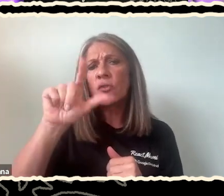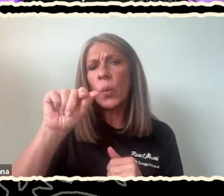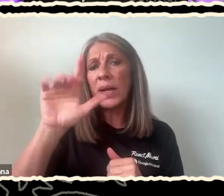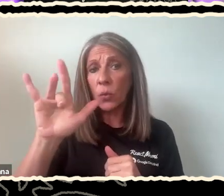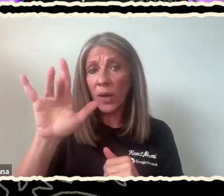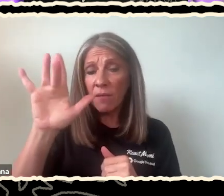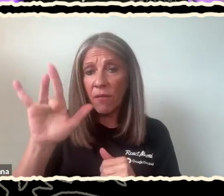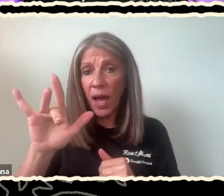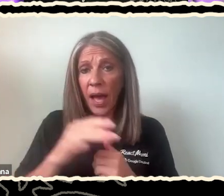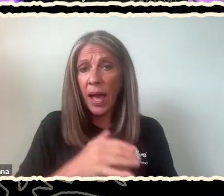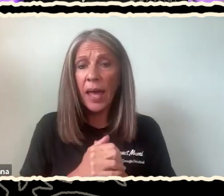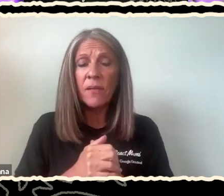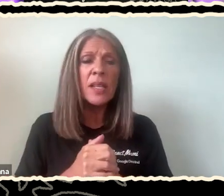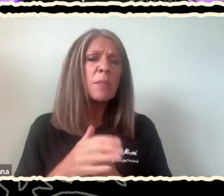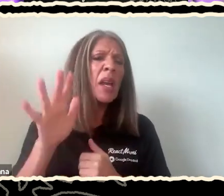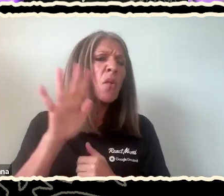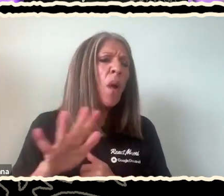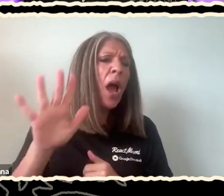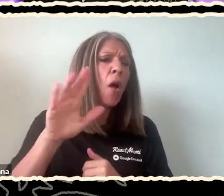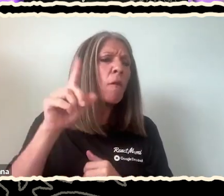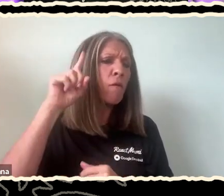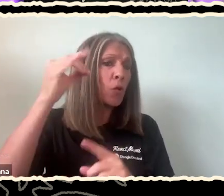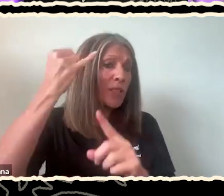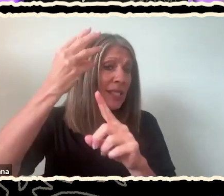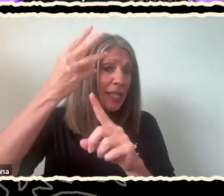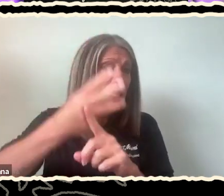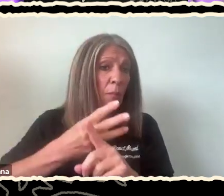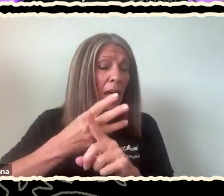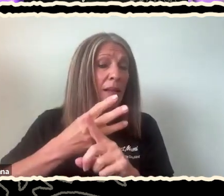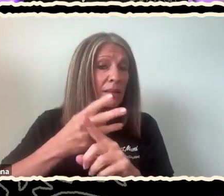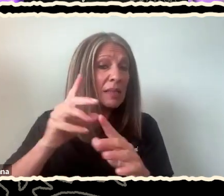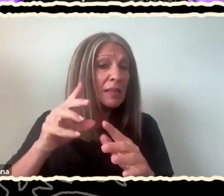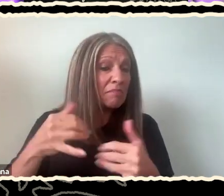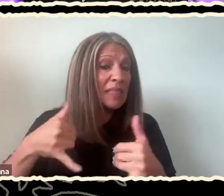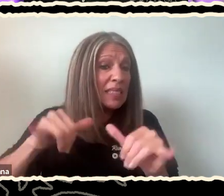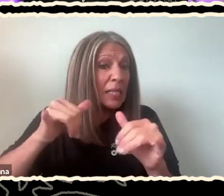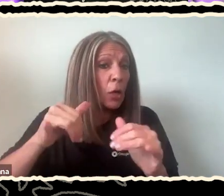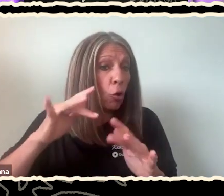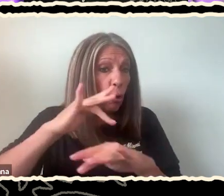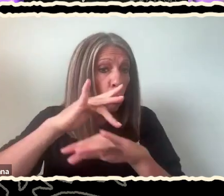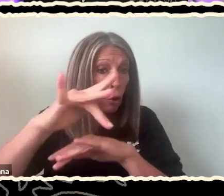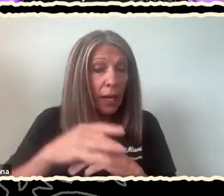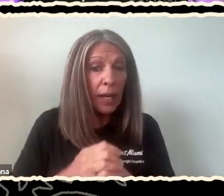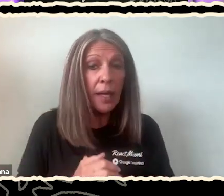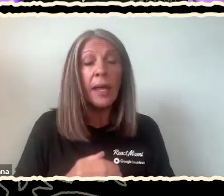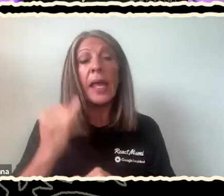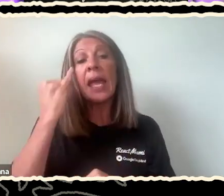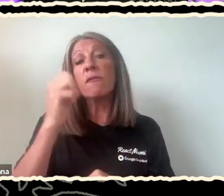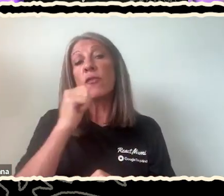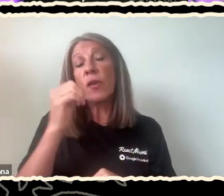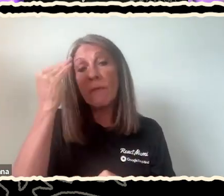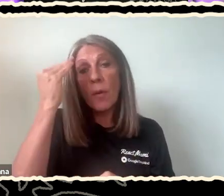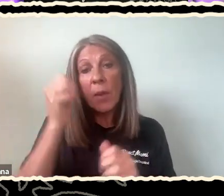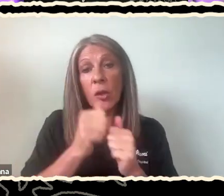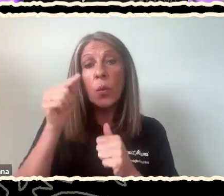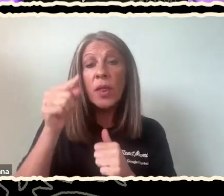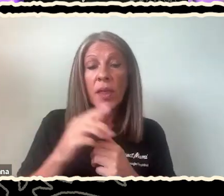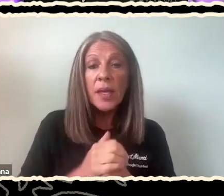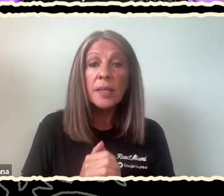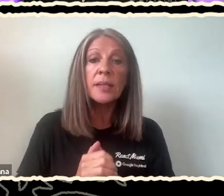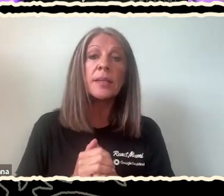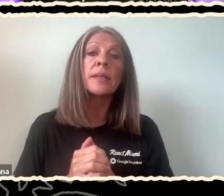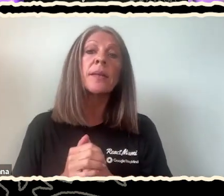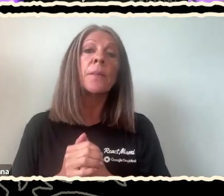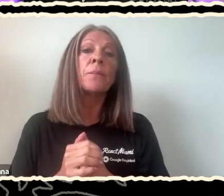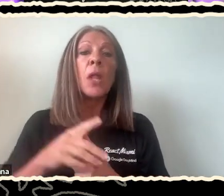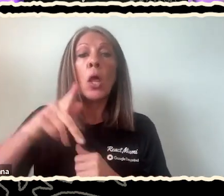2025, so MCP had only been around for about 6 months, still very early. And for those of you who aren't familiar with MCP, it's basically a protocol